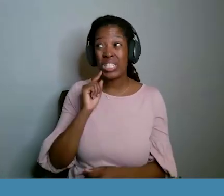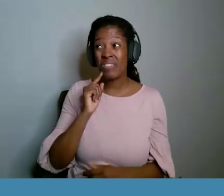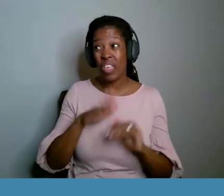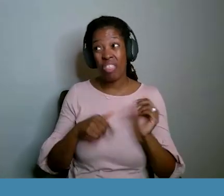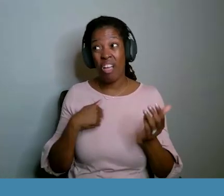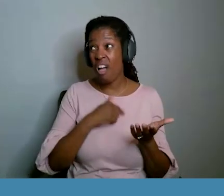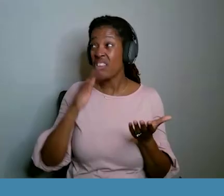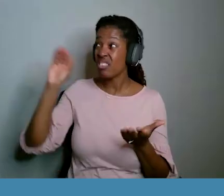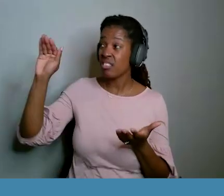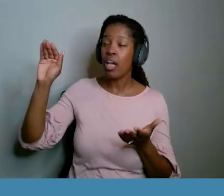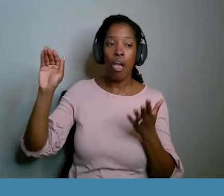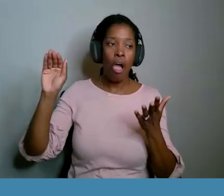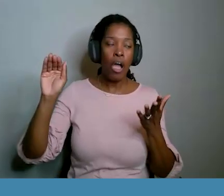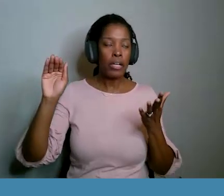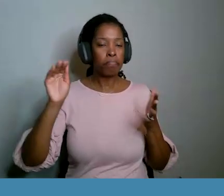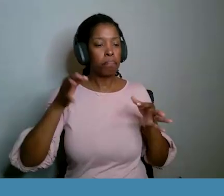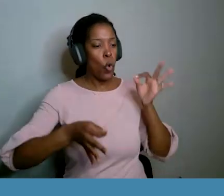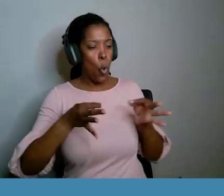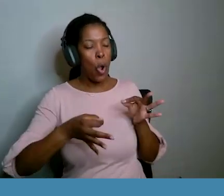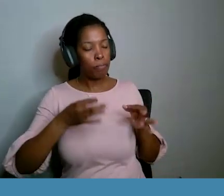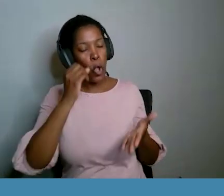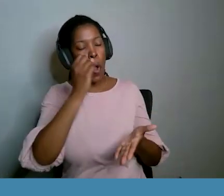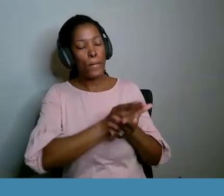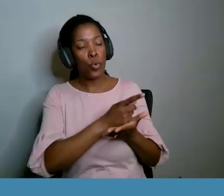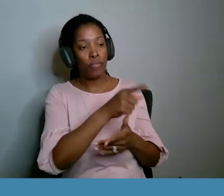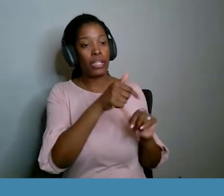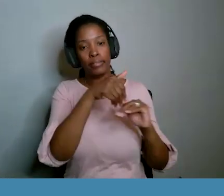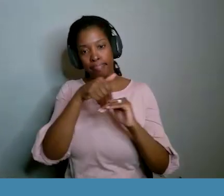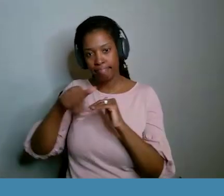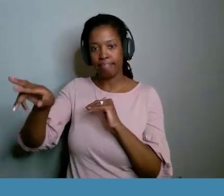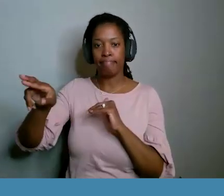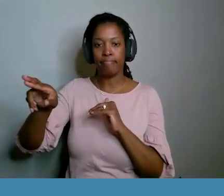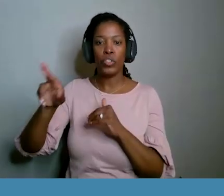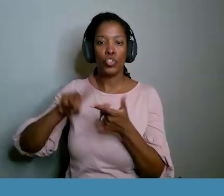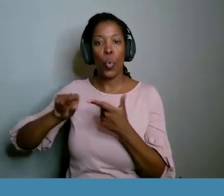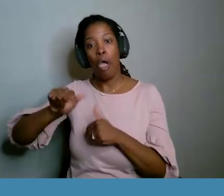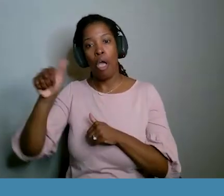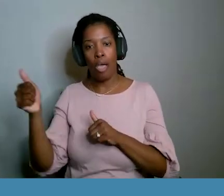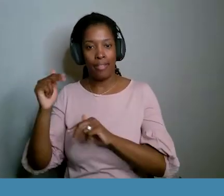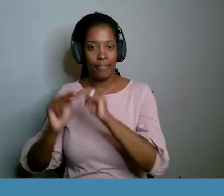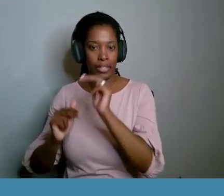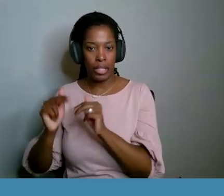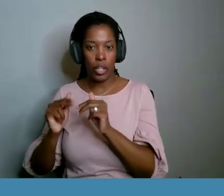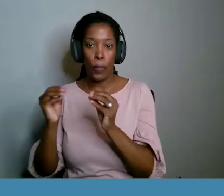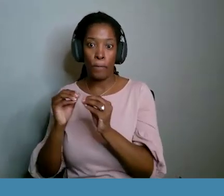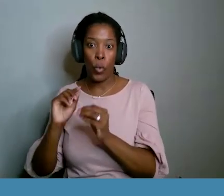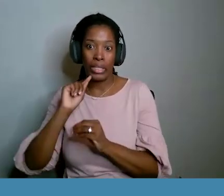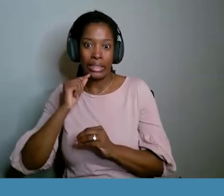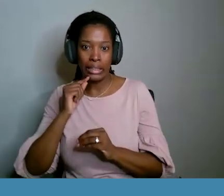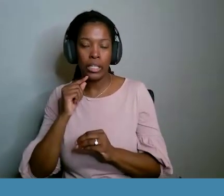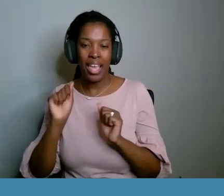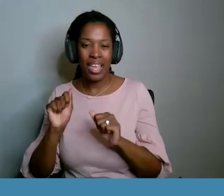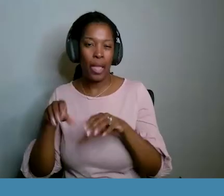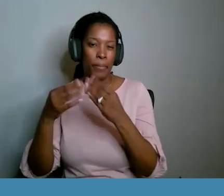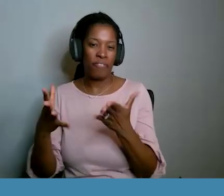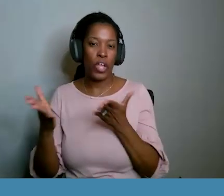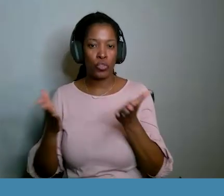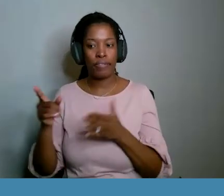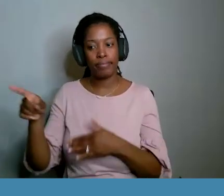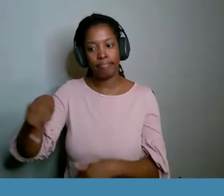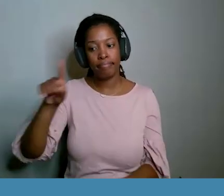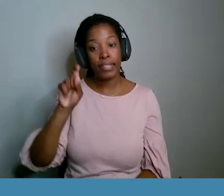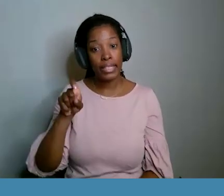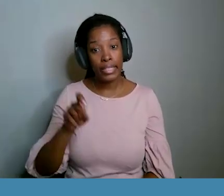more intensive facility where they can provide the services that they need. But receiving facilities